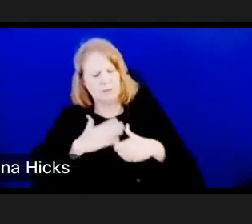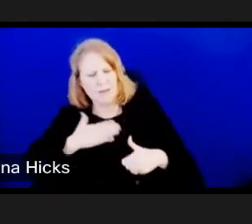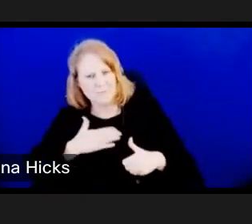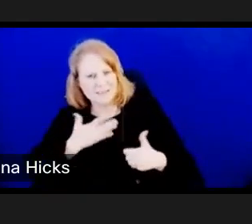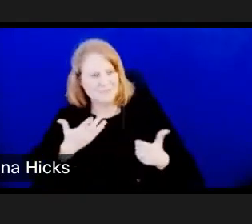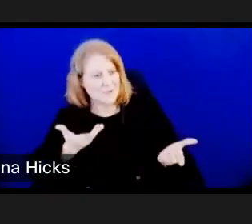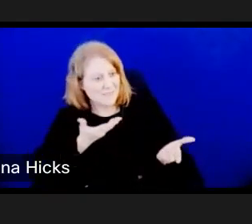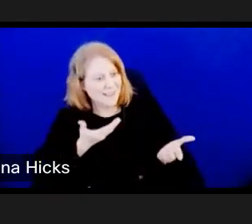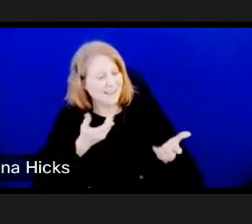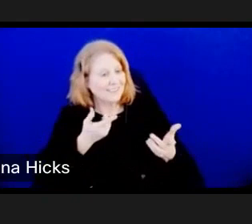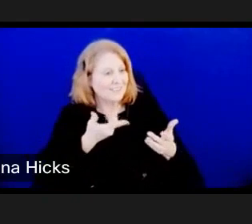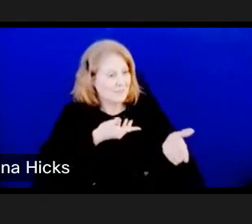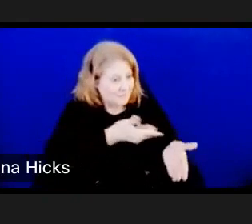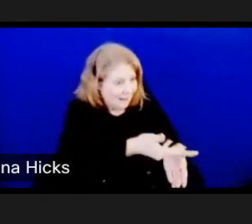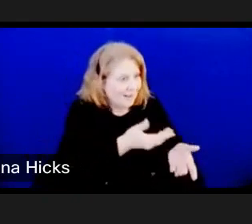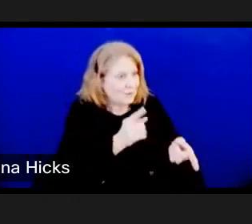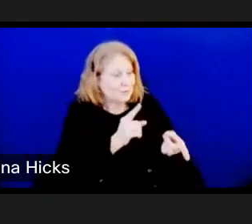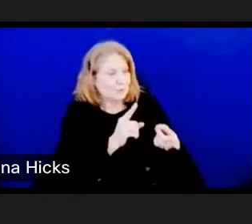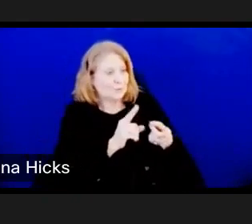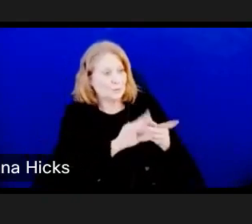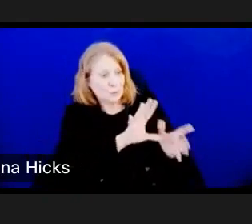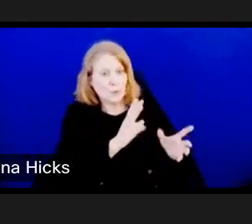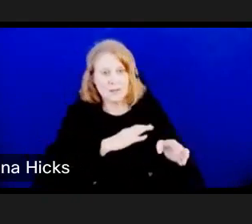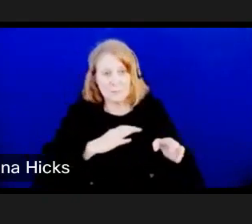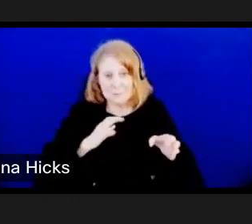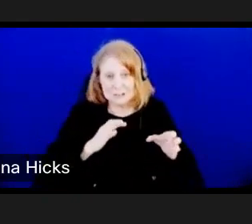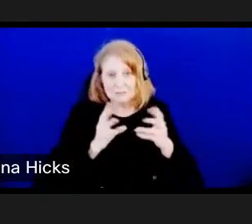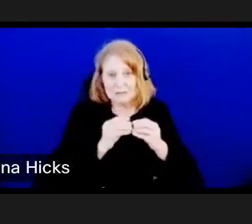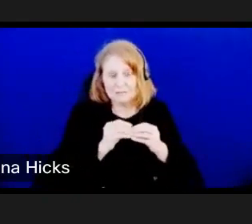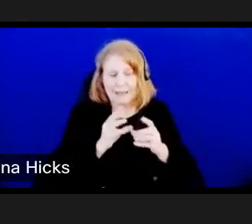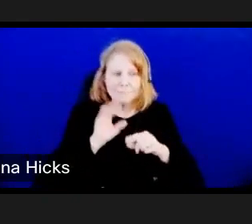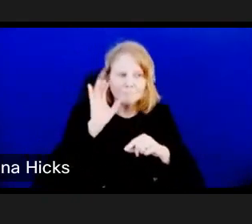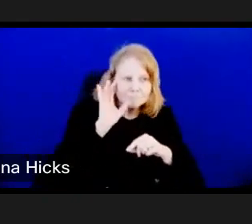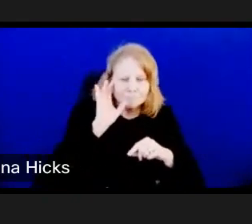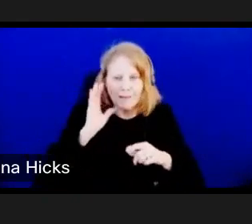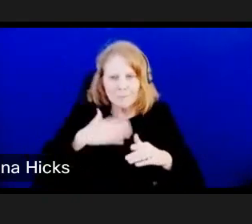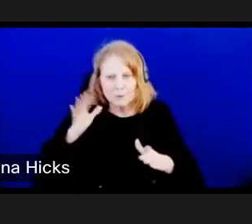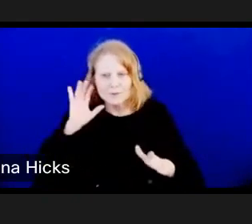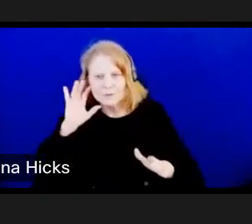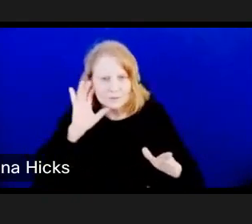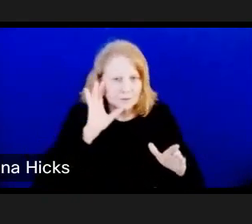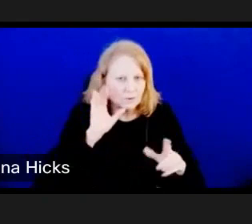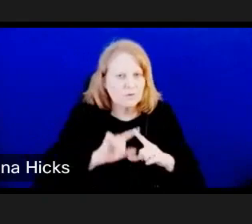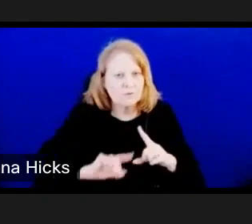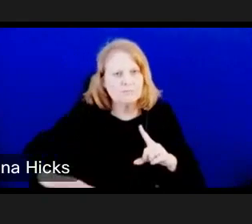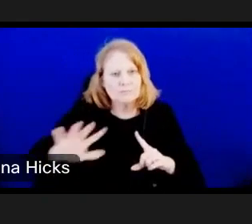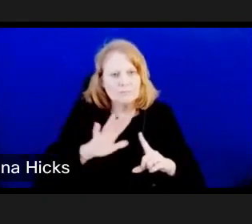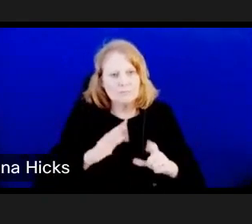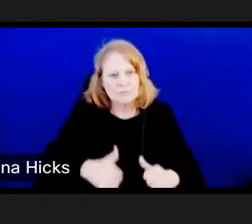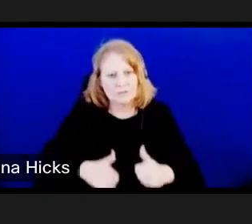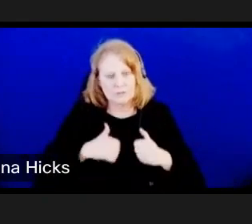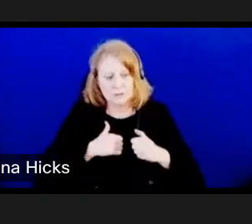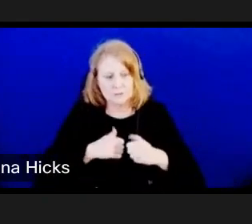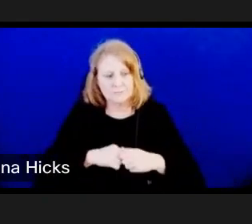to your commission meetings so we can actually hear from the residents. Because again, these projects